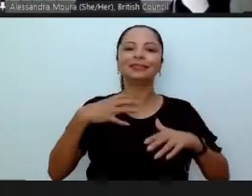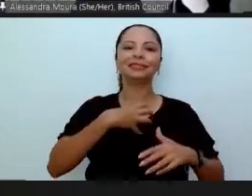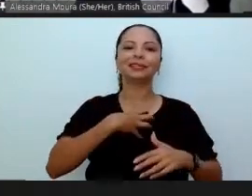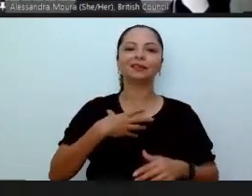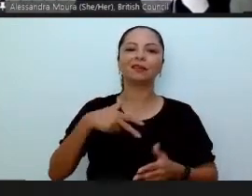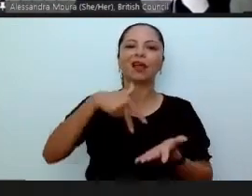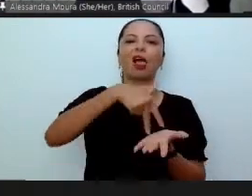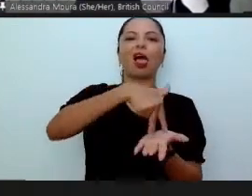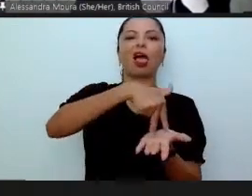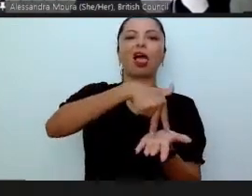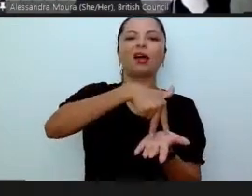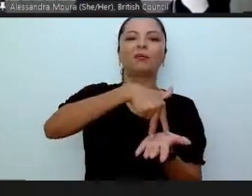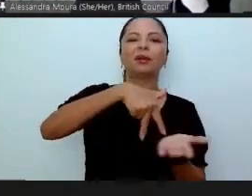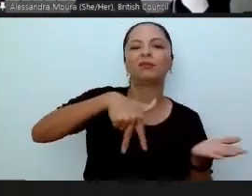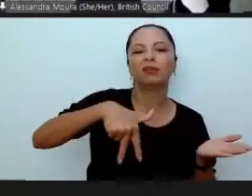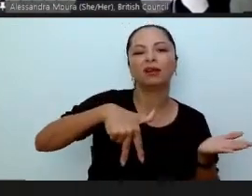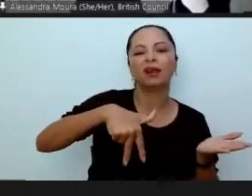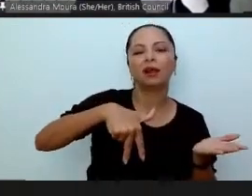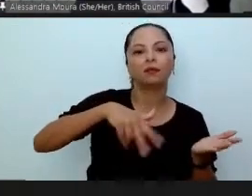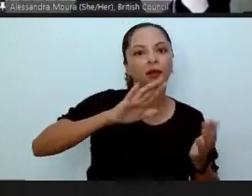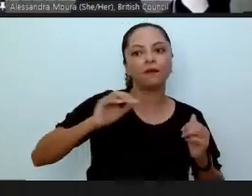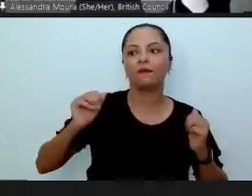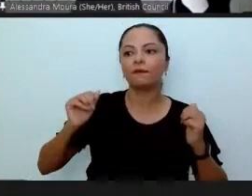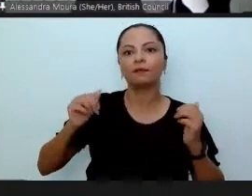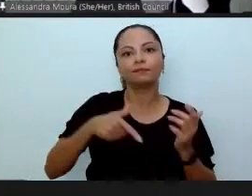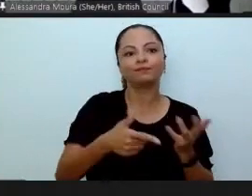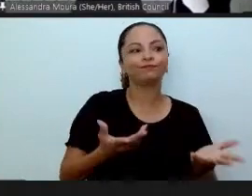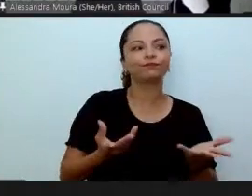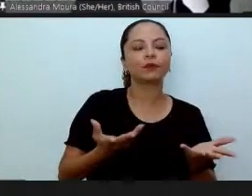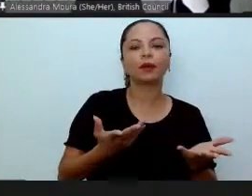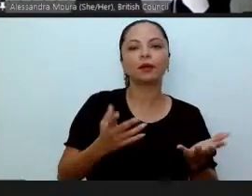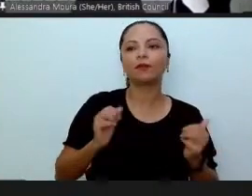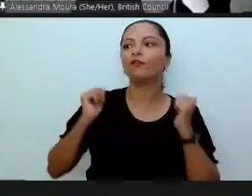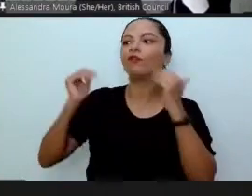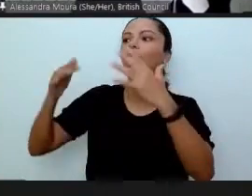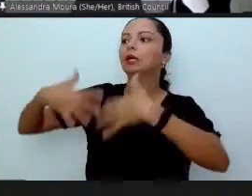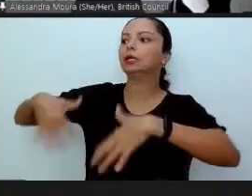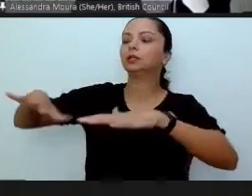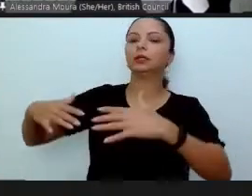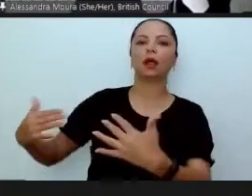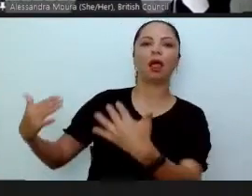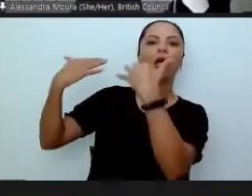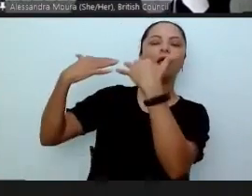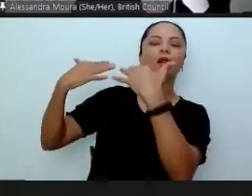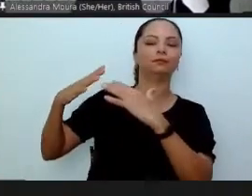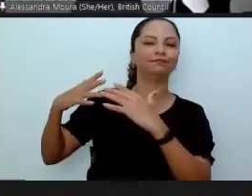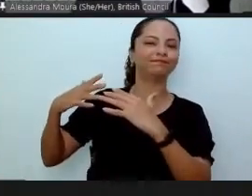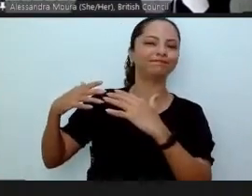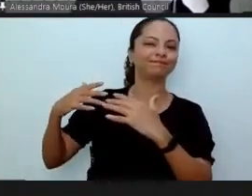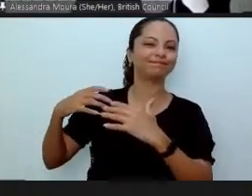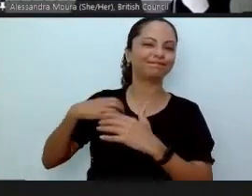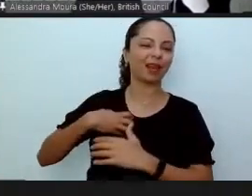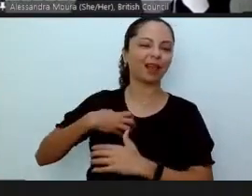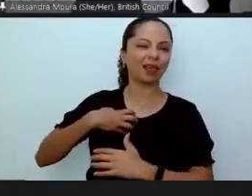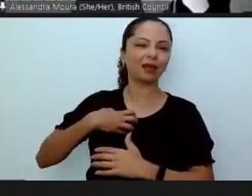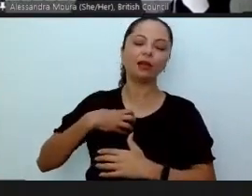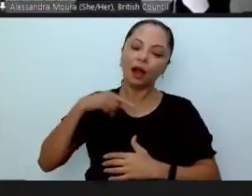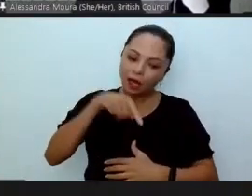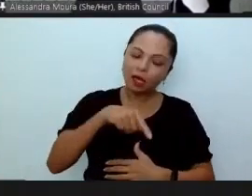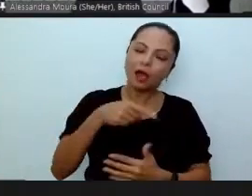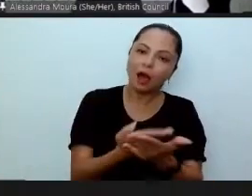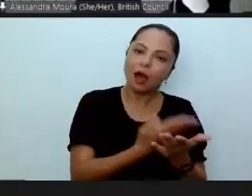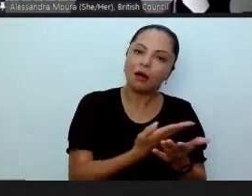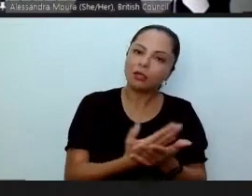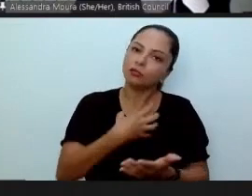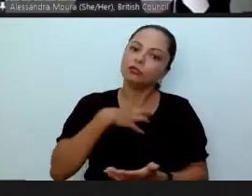you don't allow that collaboration with other teachers in the school, I really feel